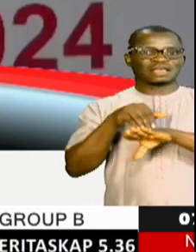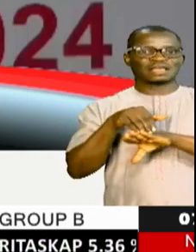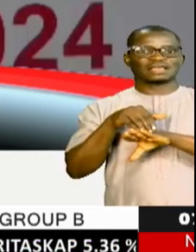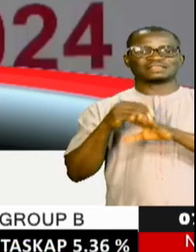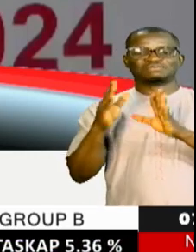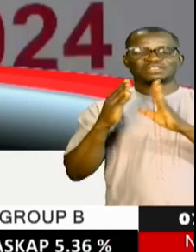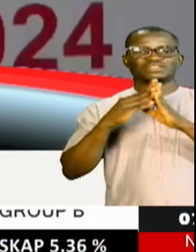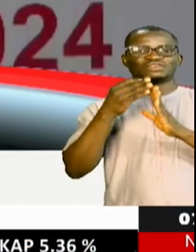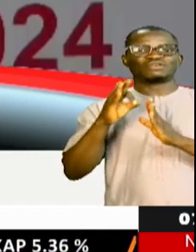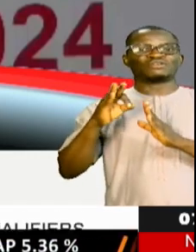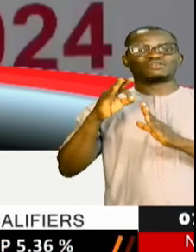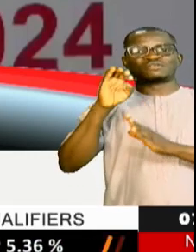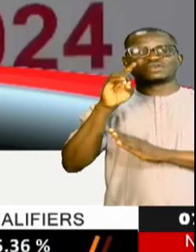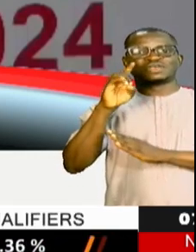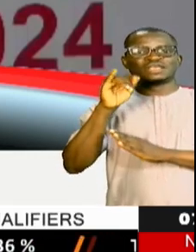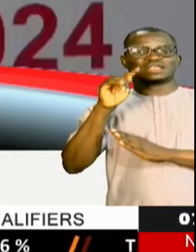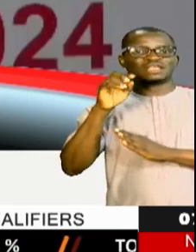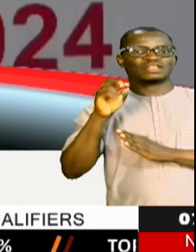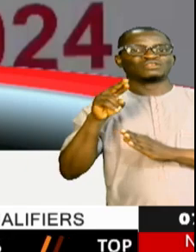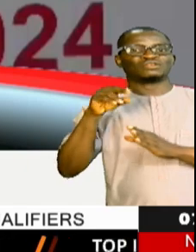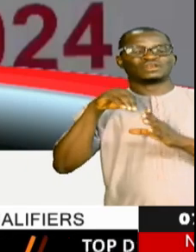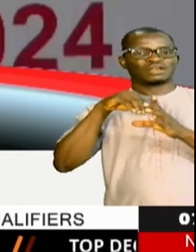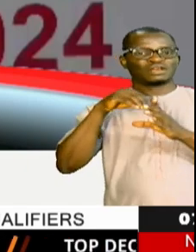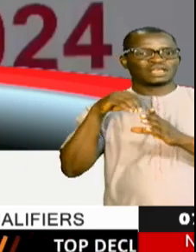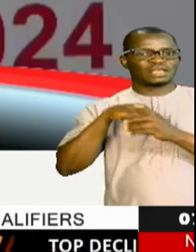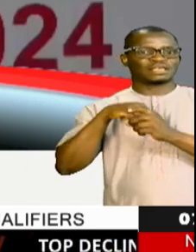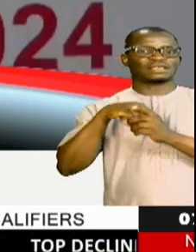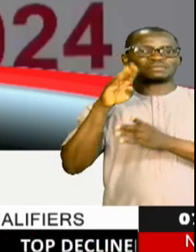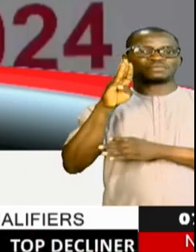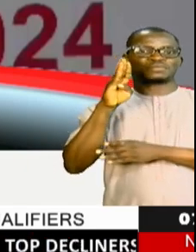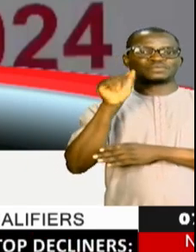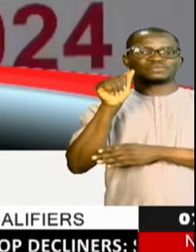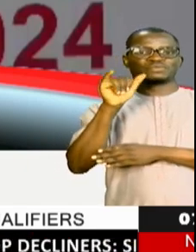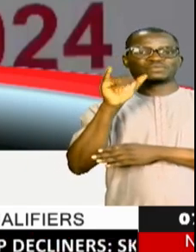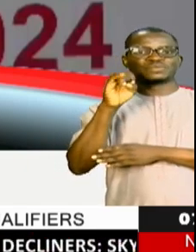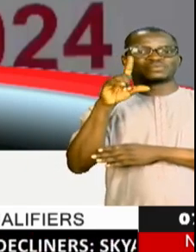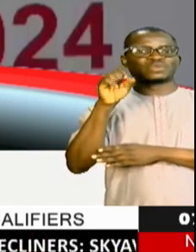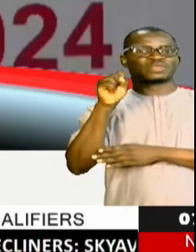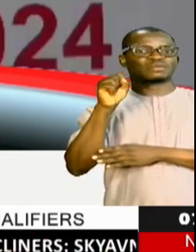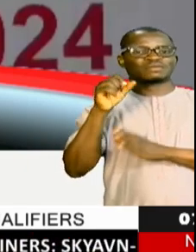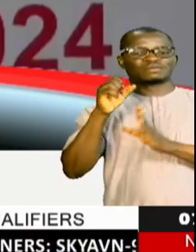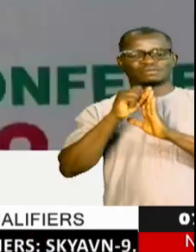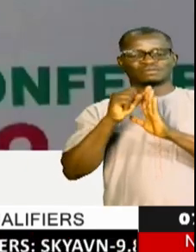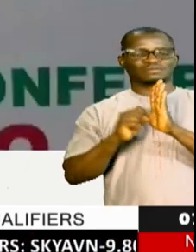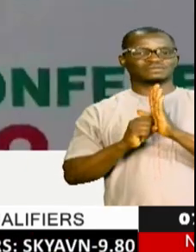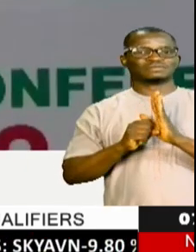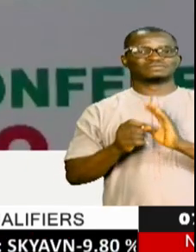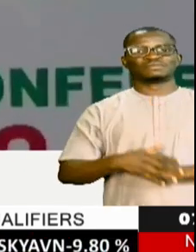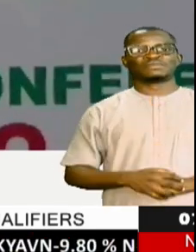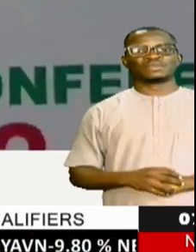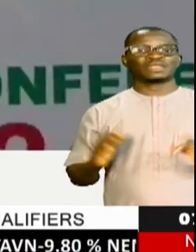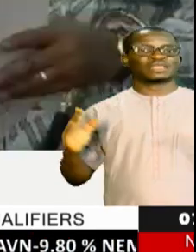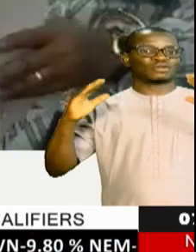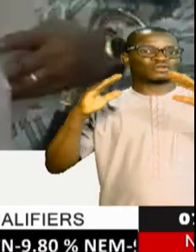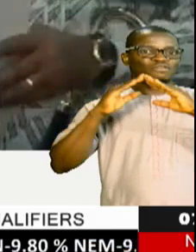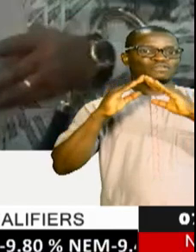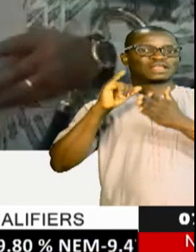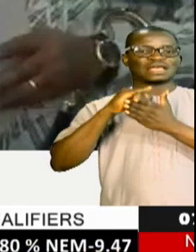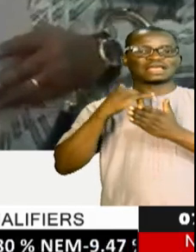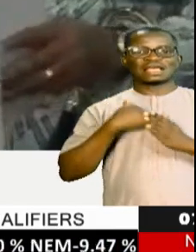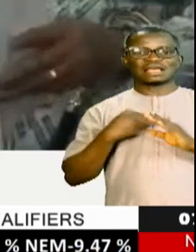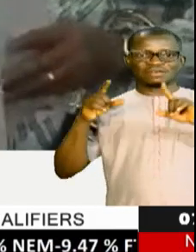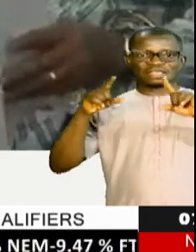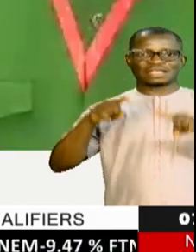Editors Conference in Yanagwa, Bayelsa State. Idris Akumoye reports. The conference, which had in